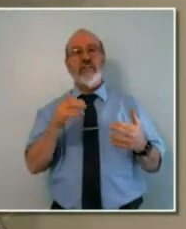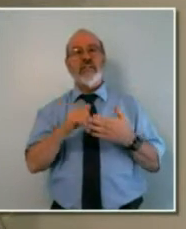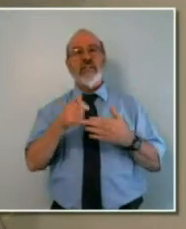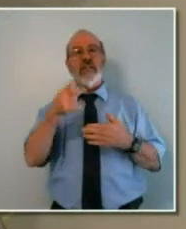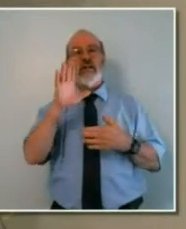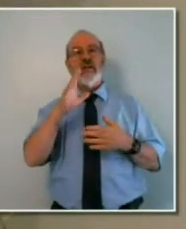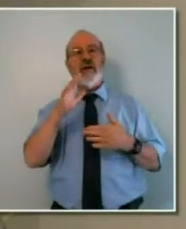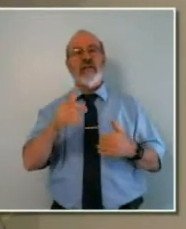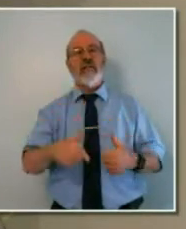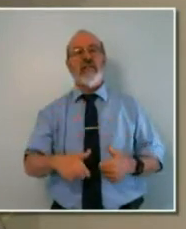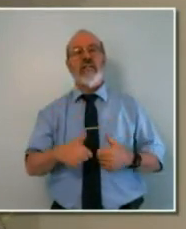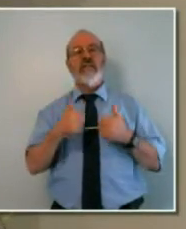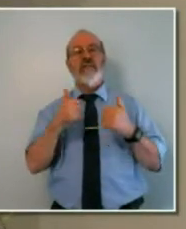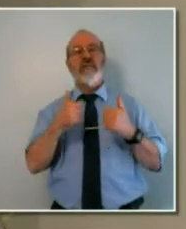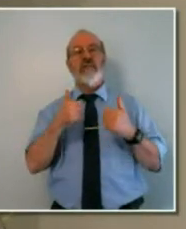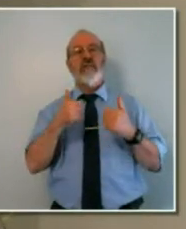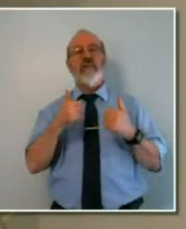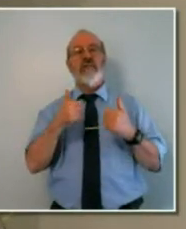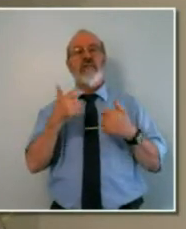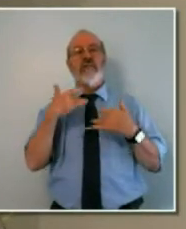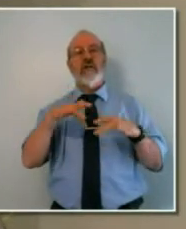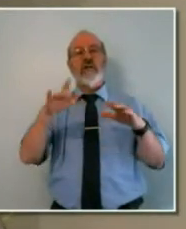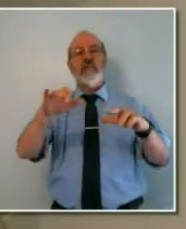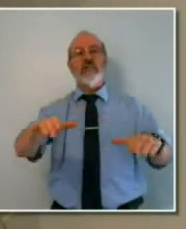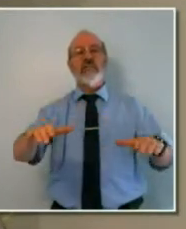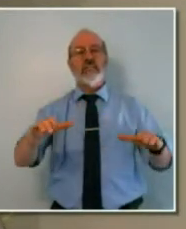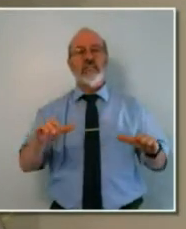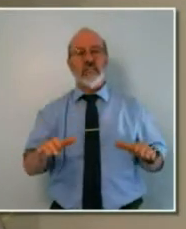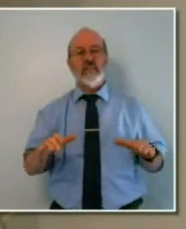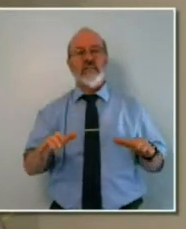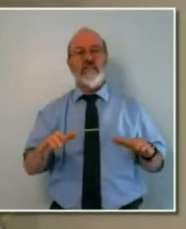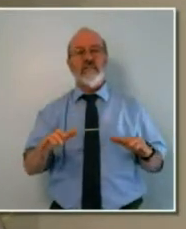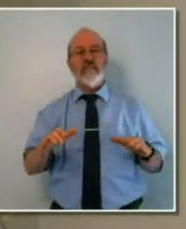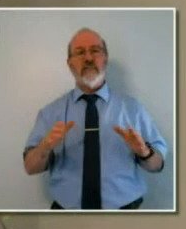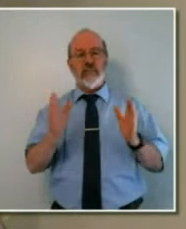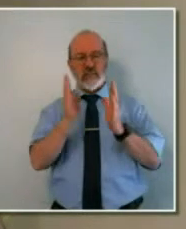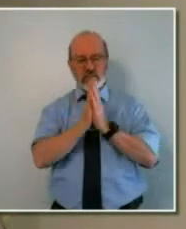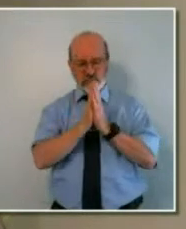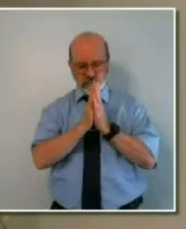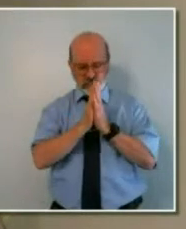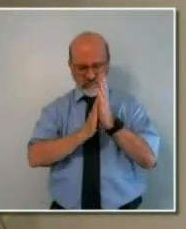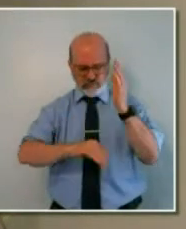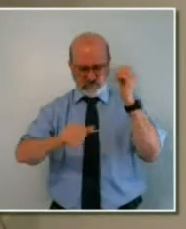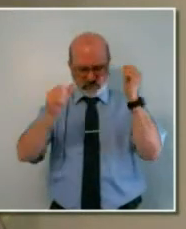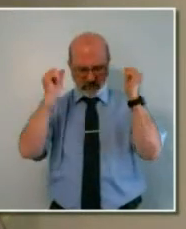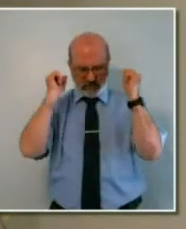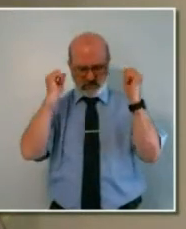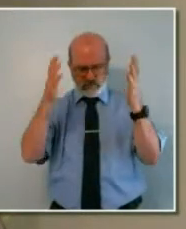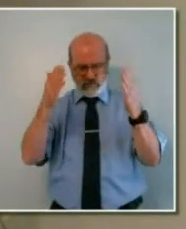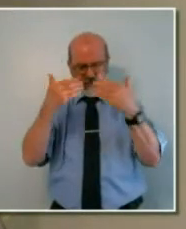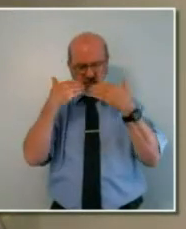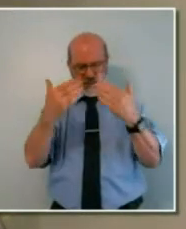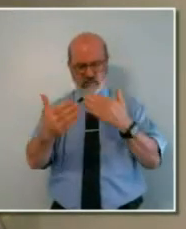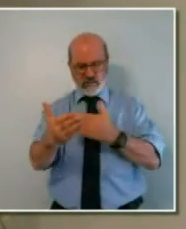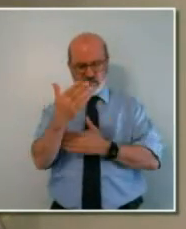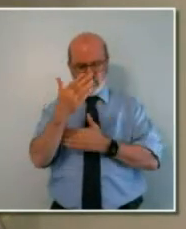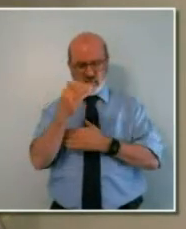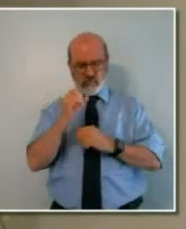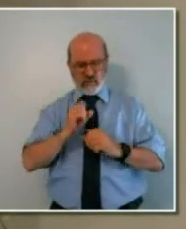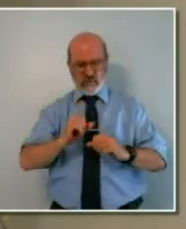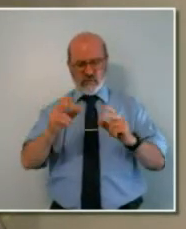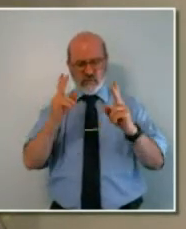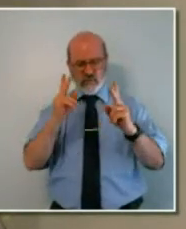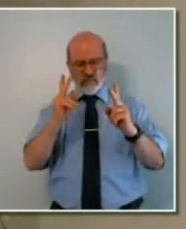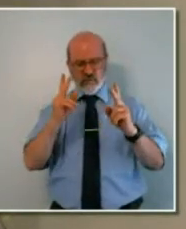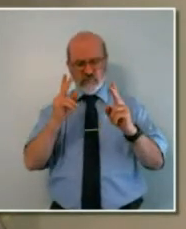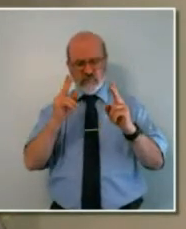dwells on a mercy seat. Let's pray together. Father in heaven, thank you this morning for the opportunity to look into